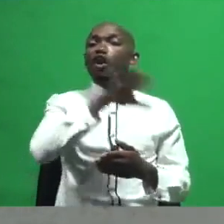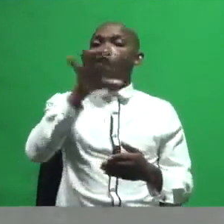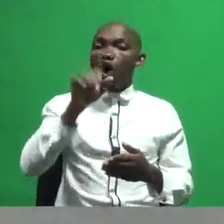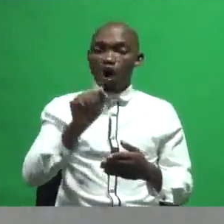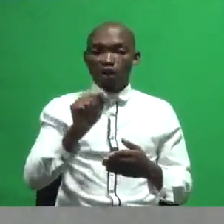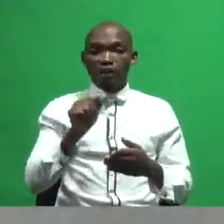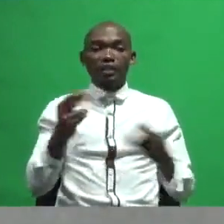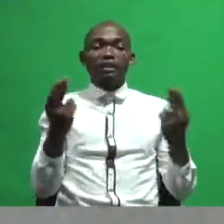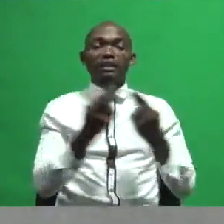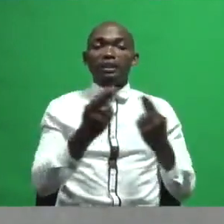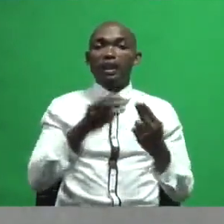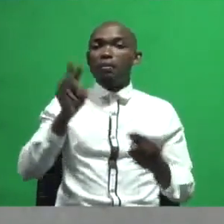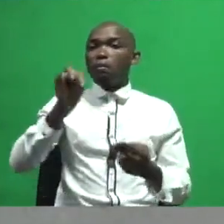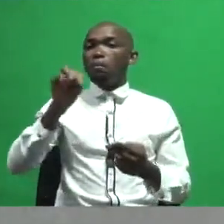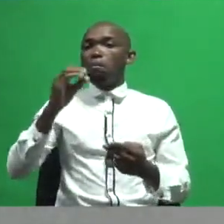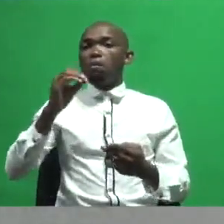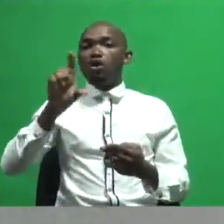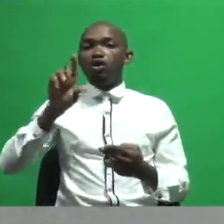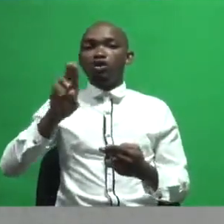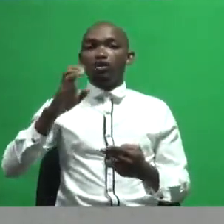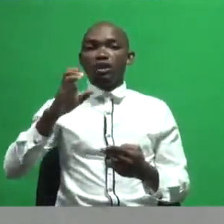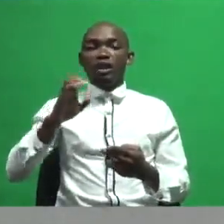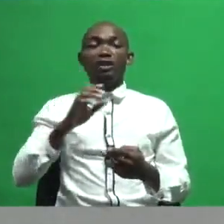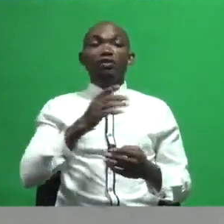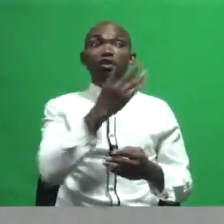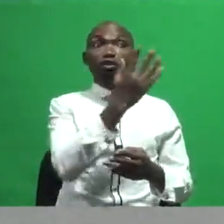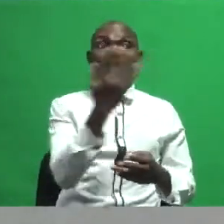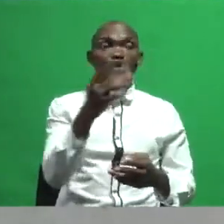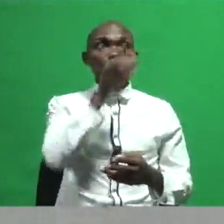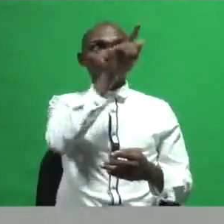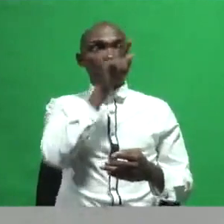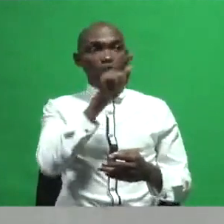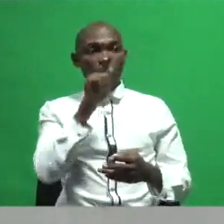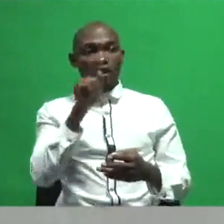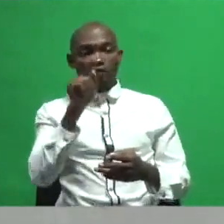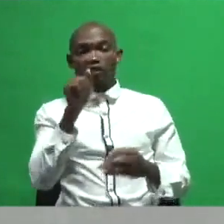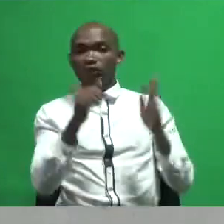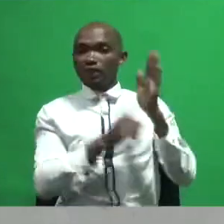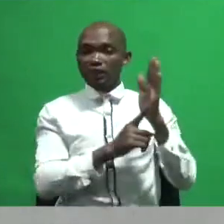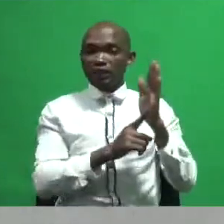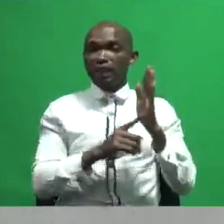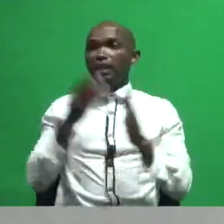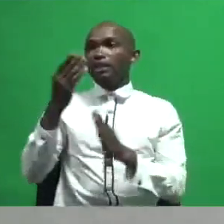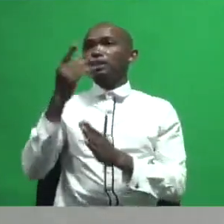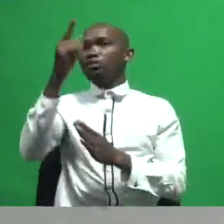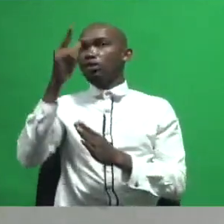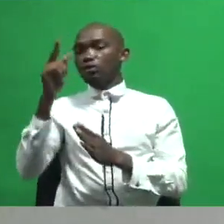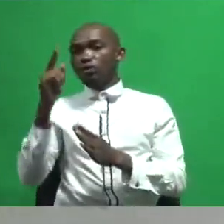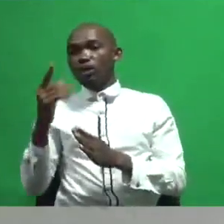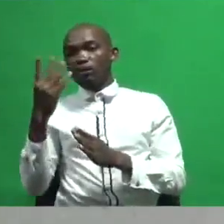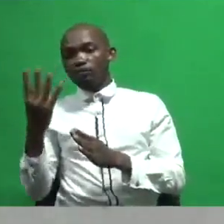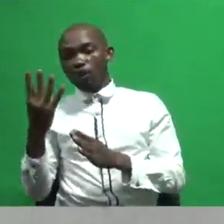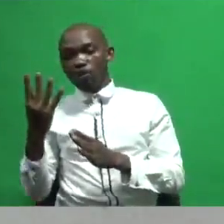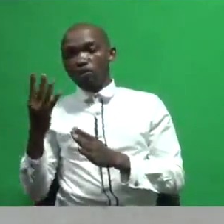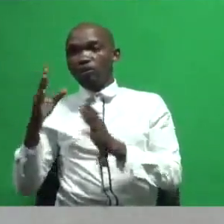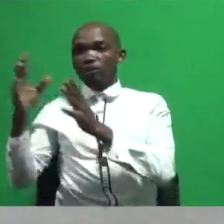Yes, they have the same molecular formula. Because here, if you count, you may see number of atoms are the same as this one and this one.